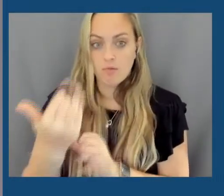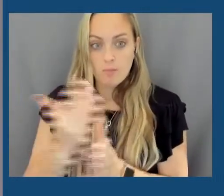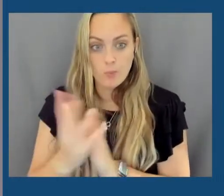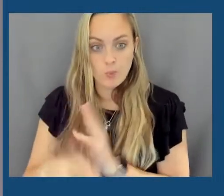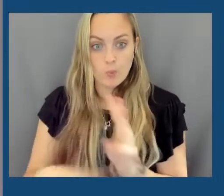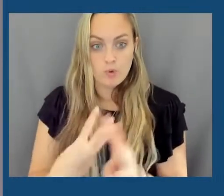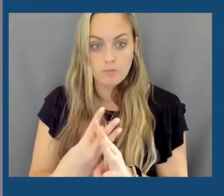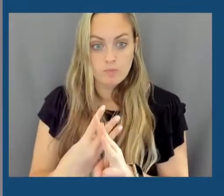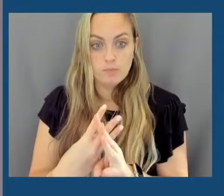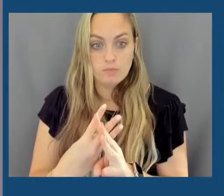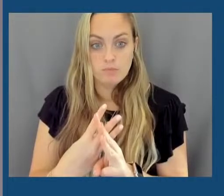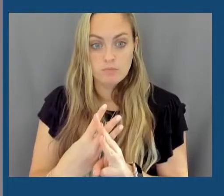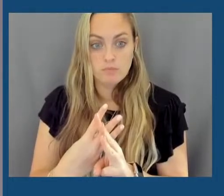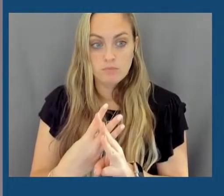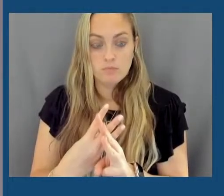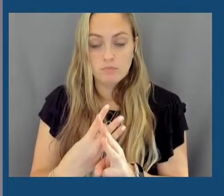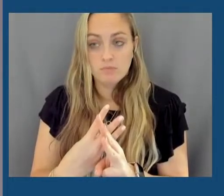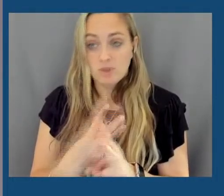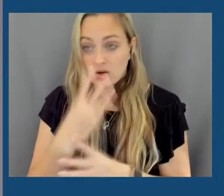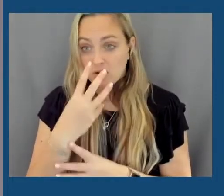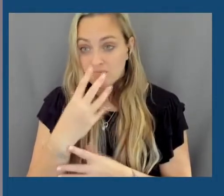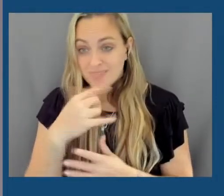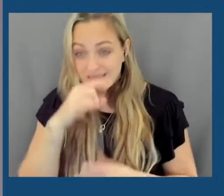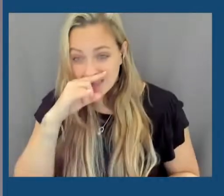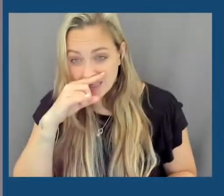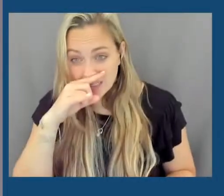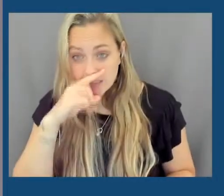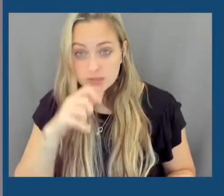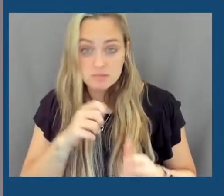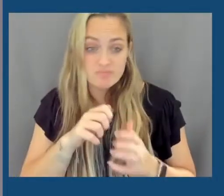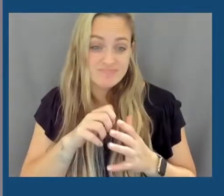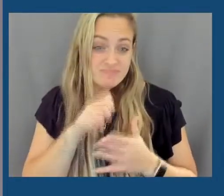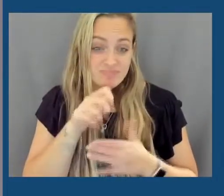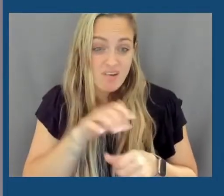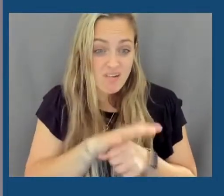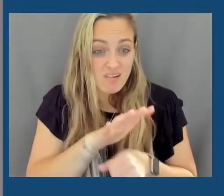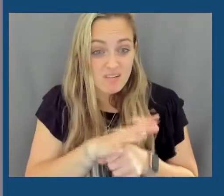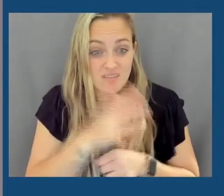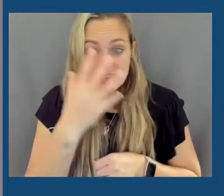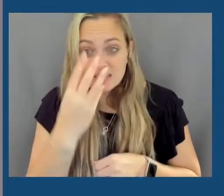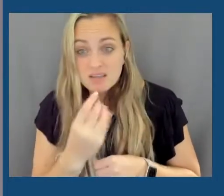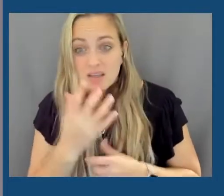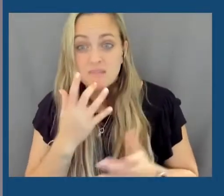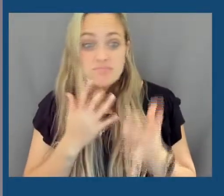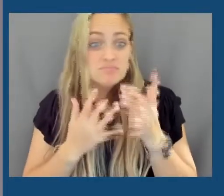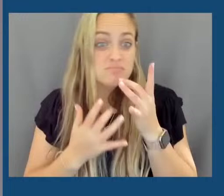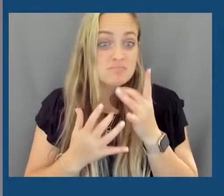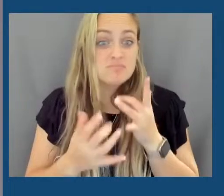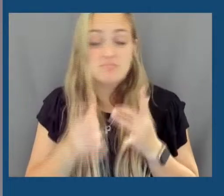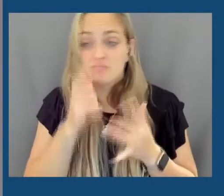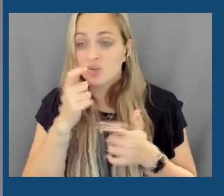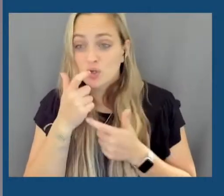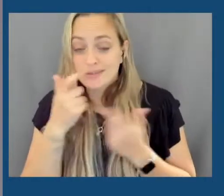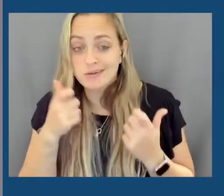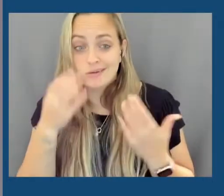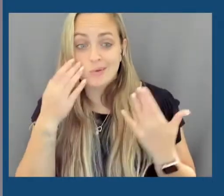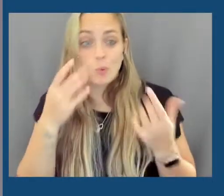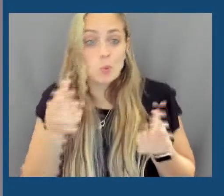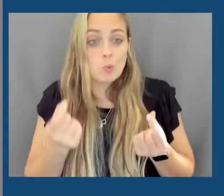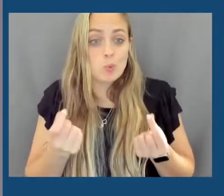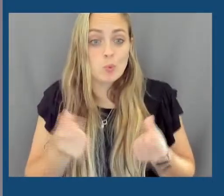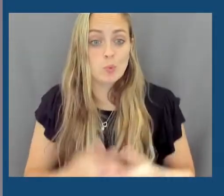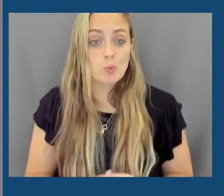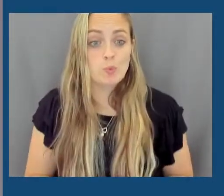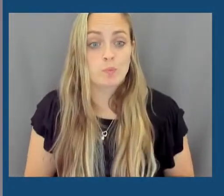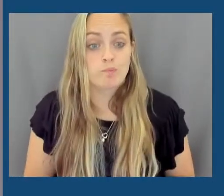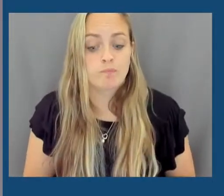Our kids are sleep deprived, they're exhausted, they're addicted, and they don't know what to do about it. And now